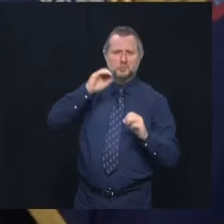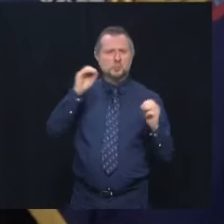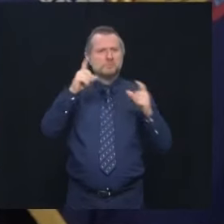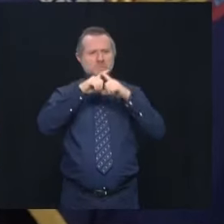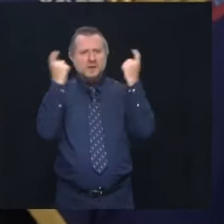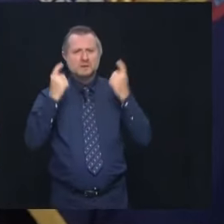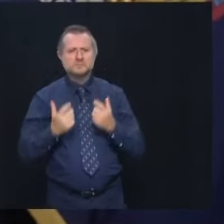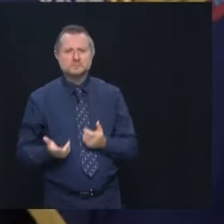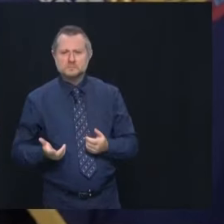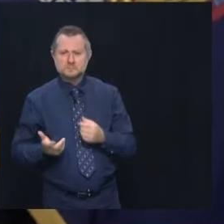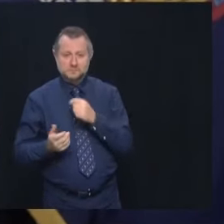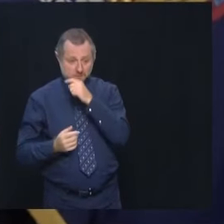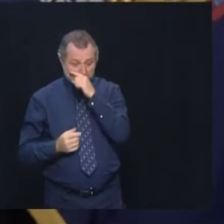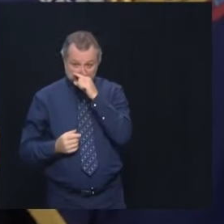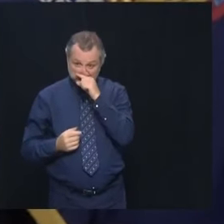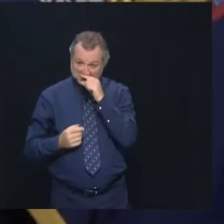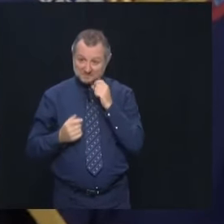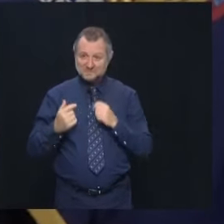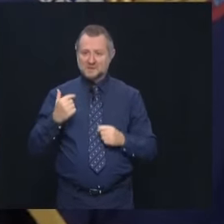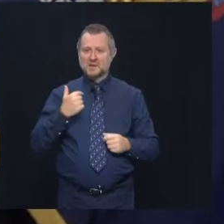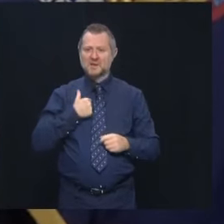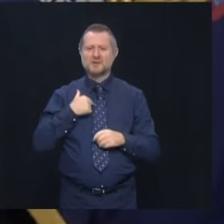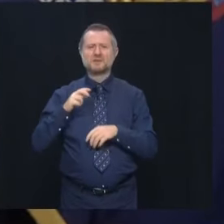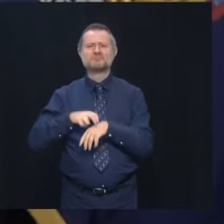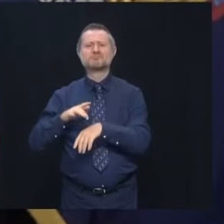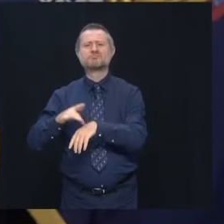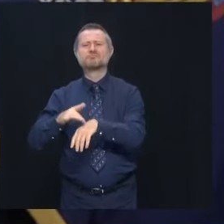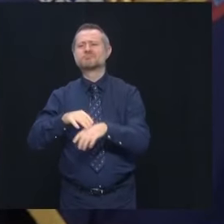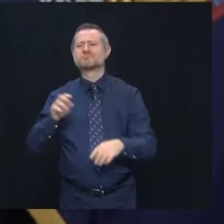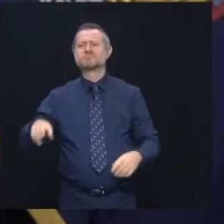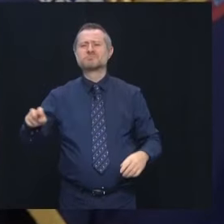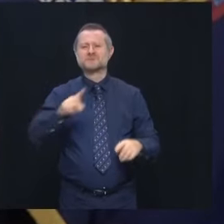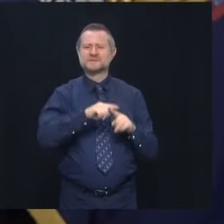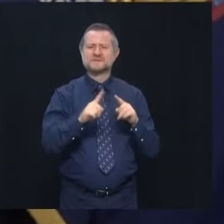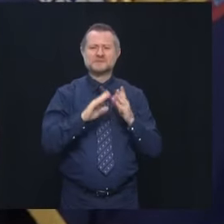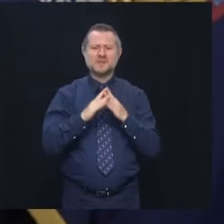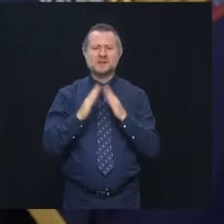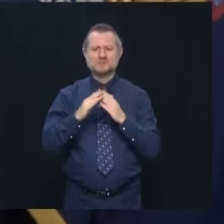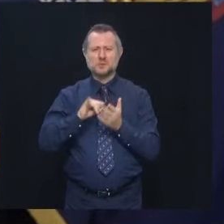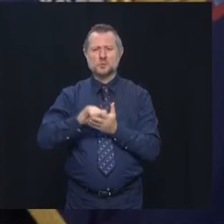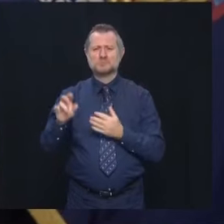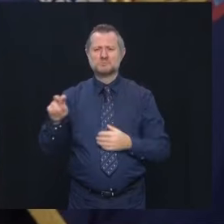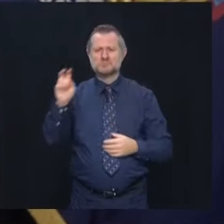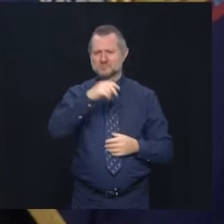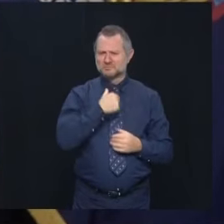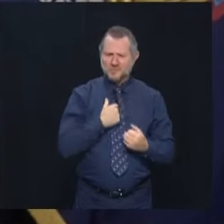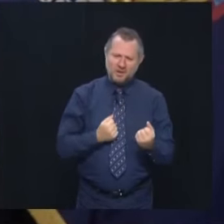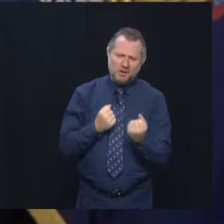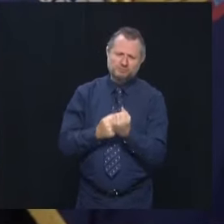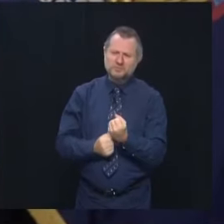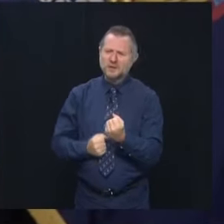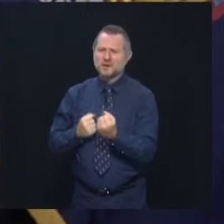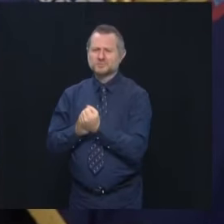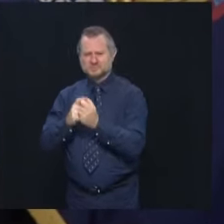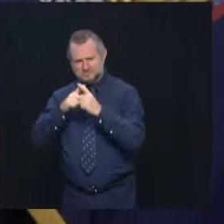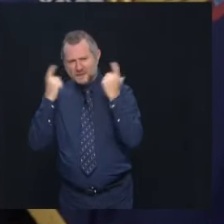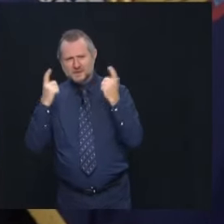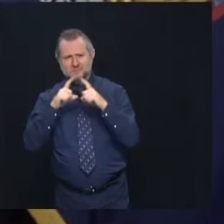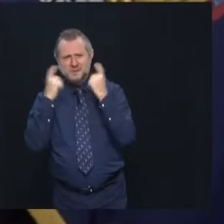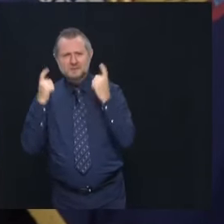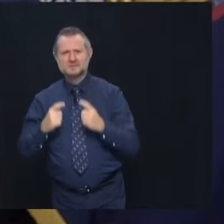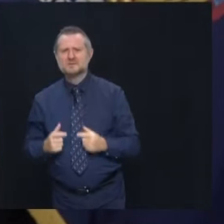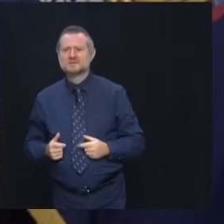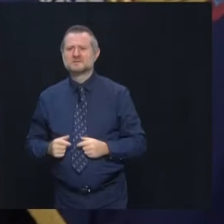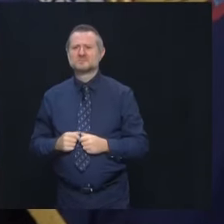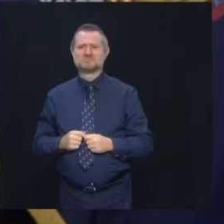wear masks. I visited cities all across the country and advocated mask wearing.